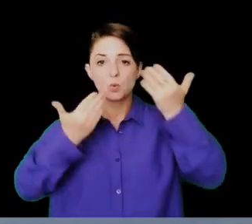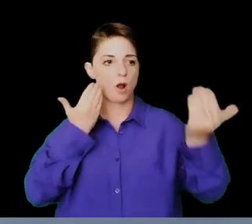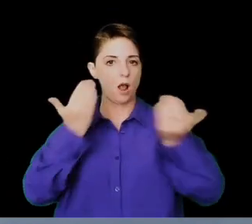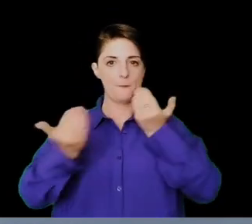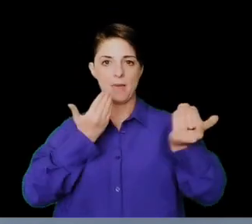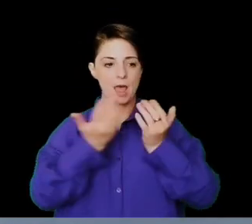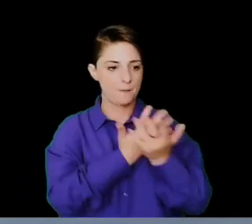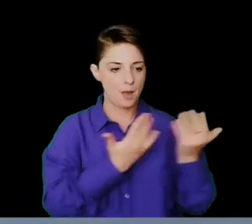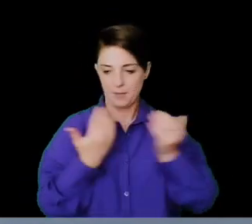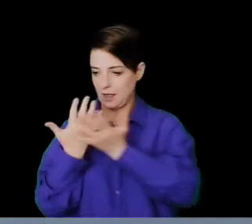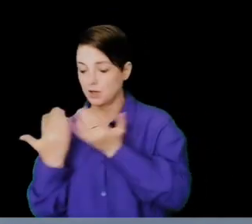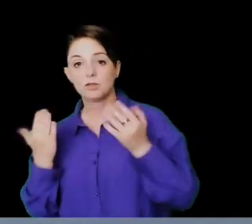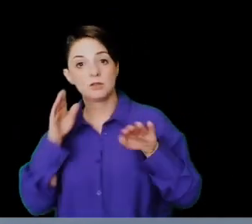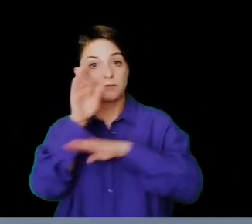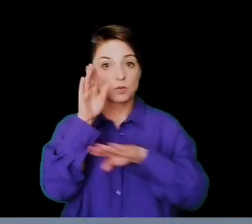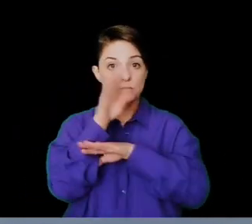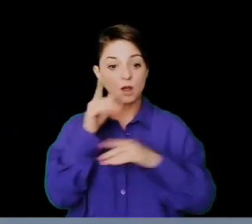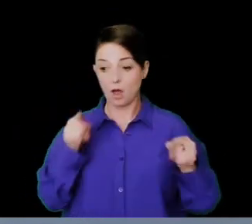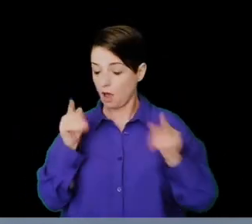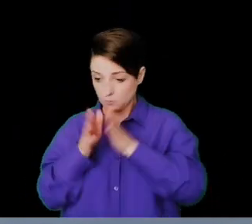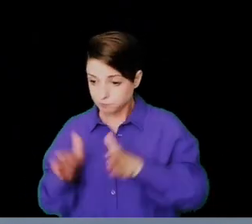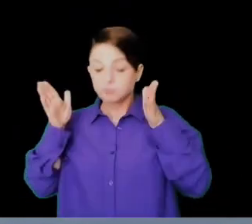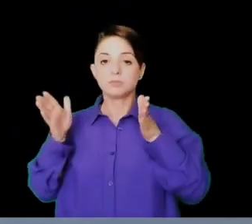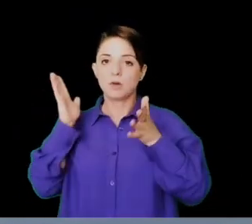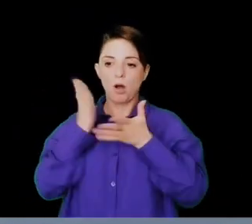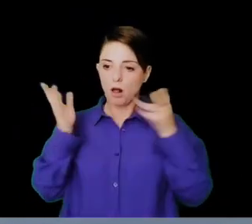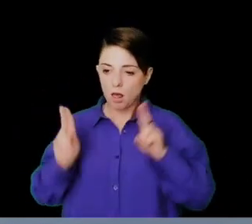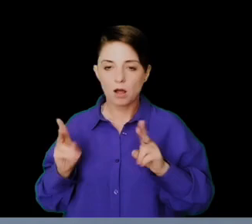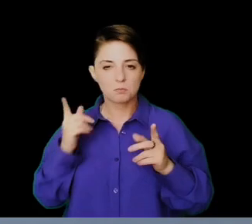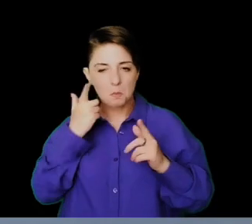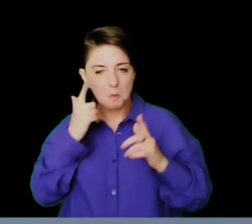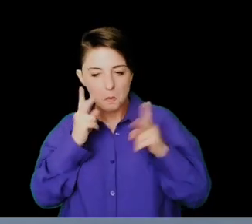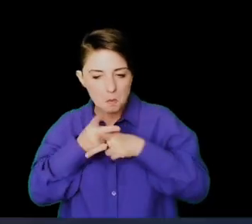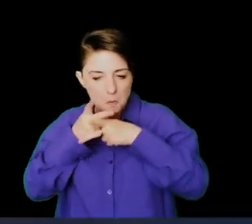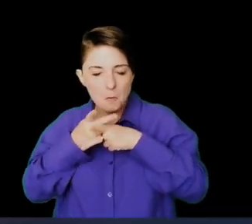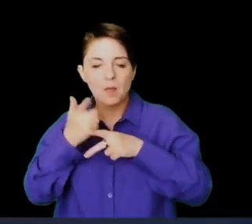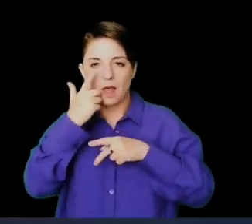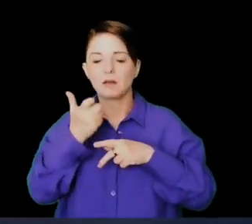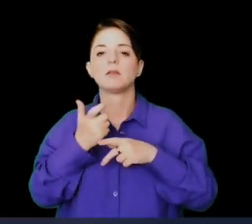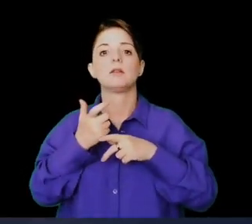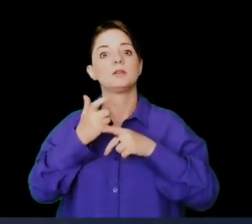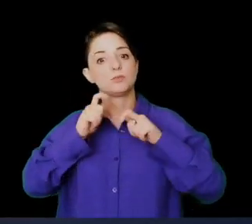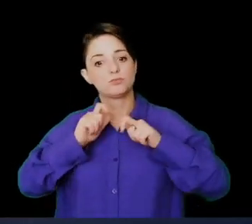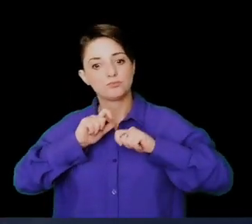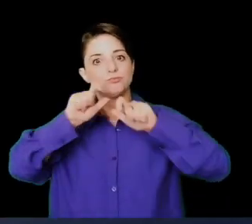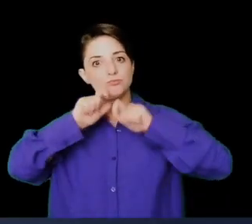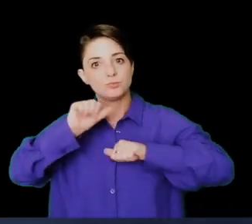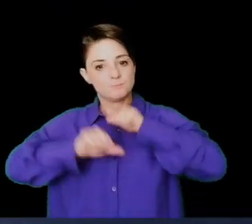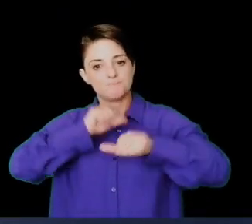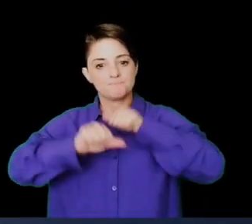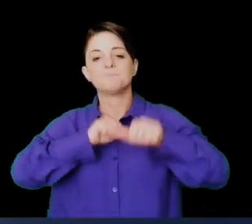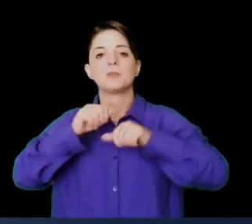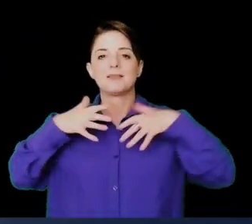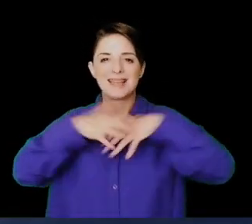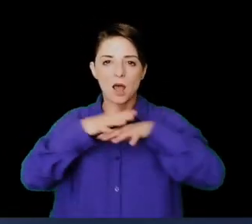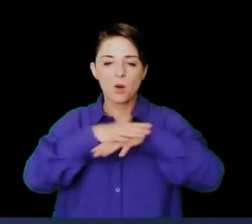and information to compare those oyster populations to in the future if they do increase again. The ambition is to keep the